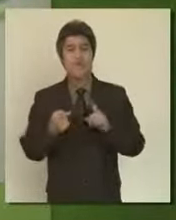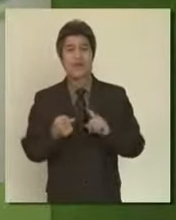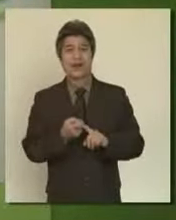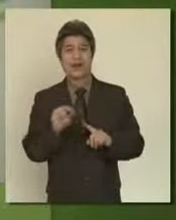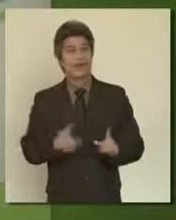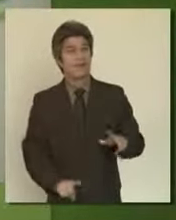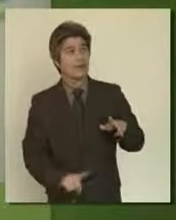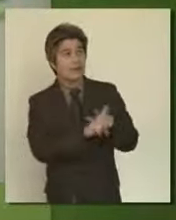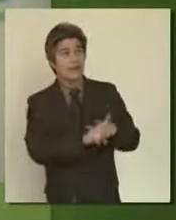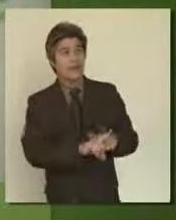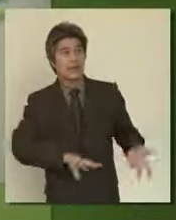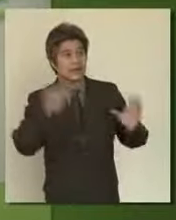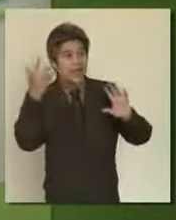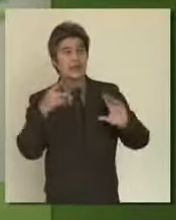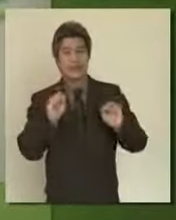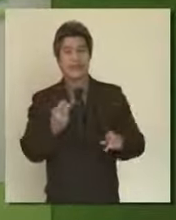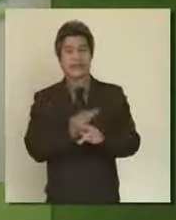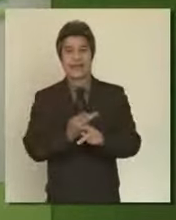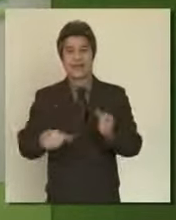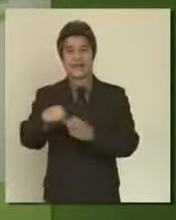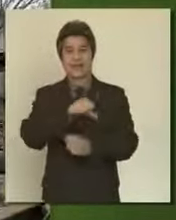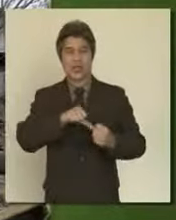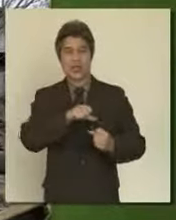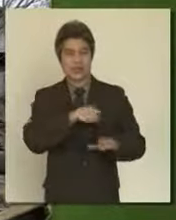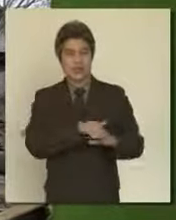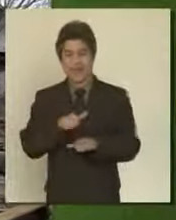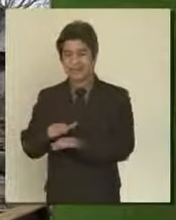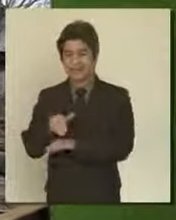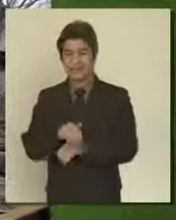in case of a disaster, that you'll take care of each other's pets.